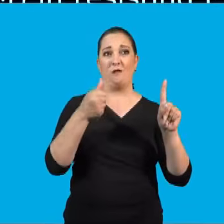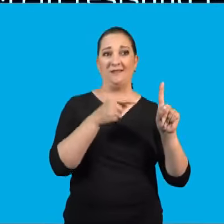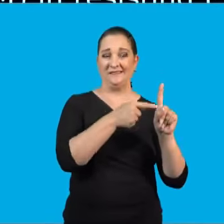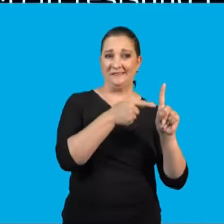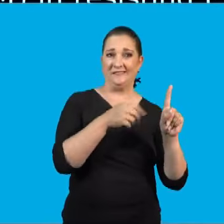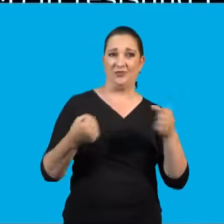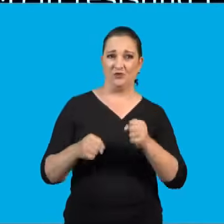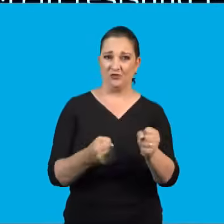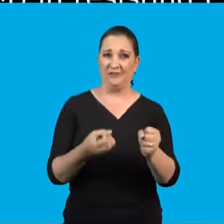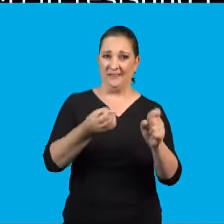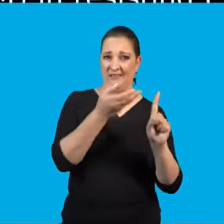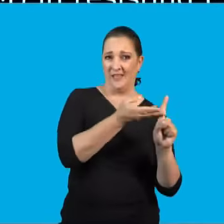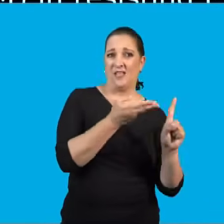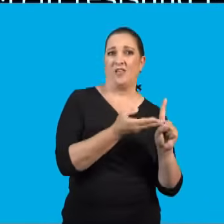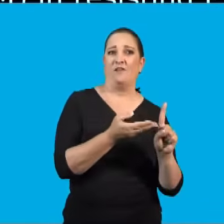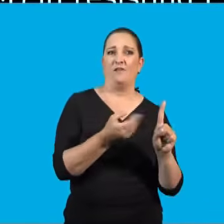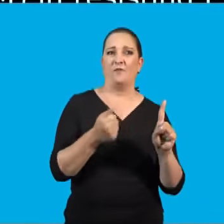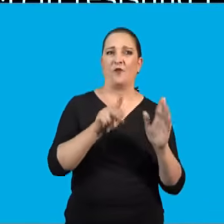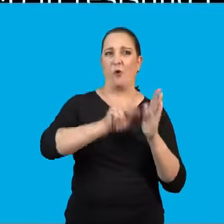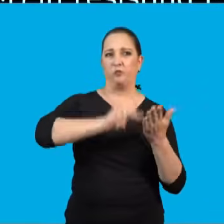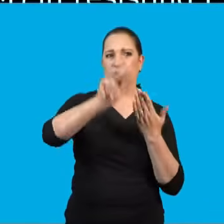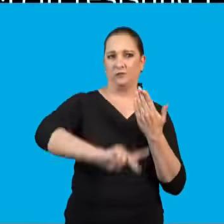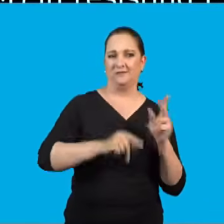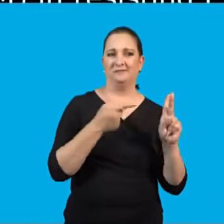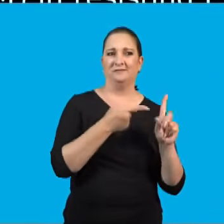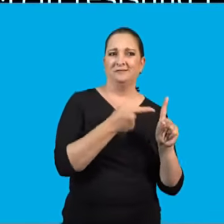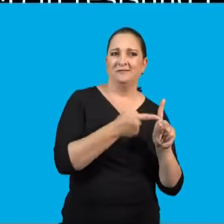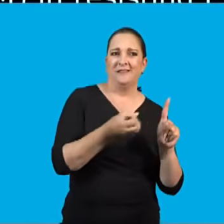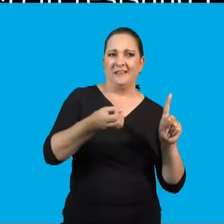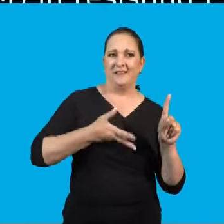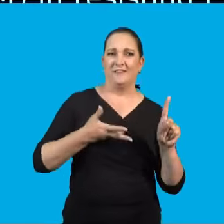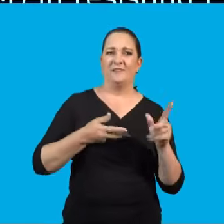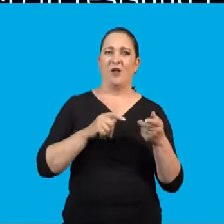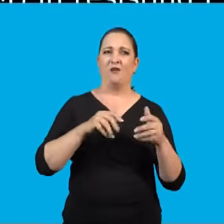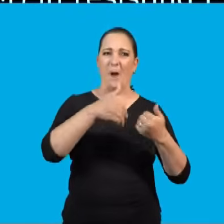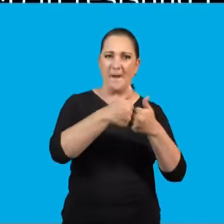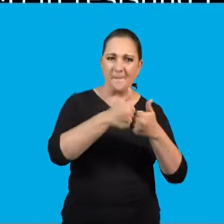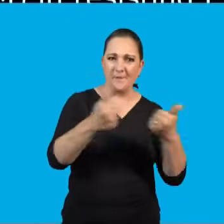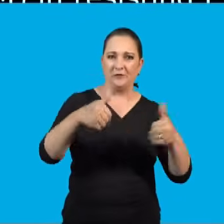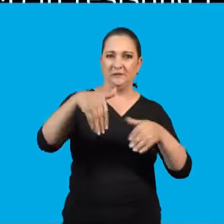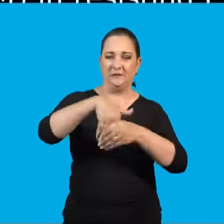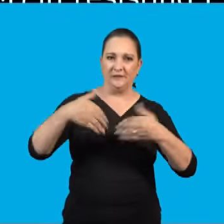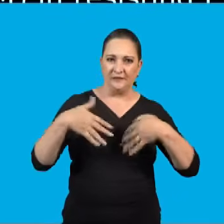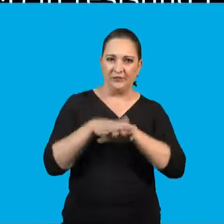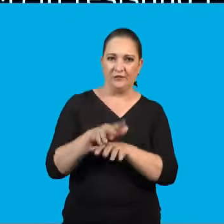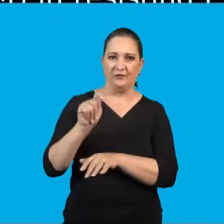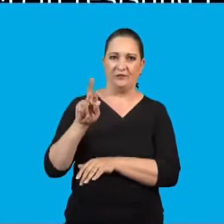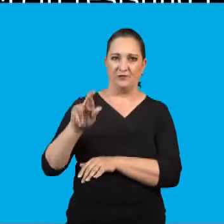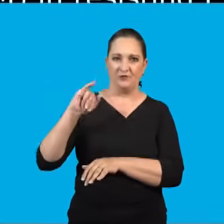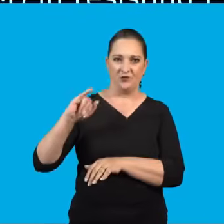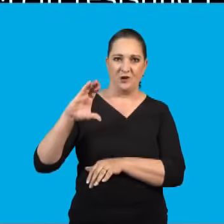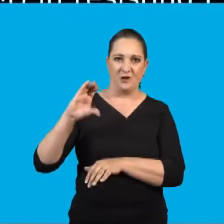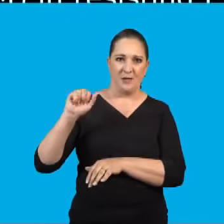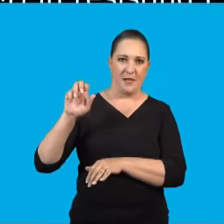Total Onslaught policies. Botha's attempts to reform apartheid by introducing the tricameral parliament in 1983.